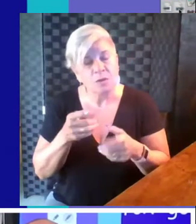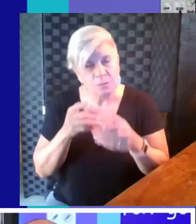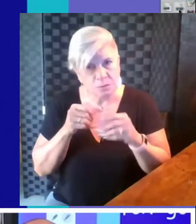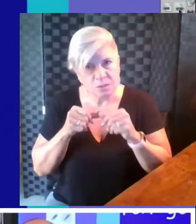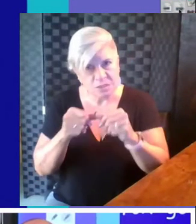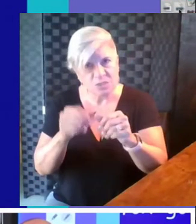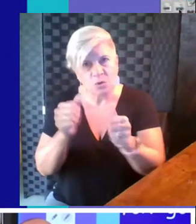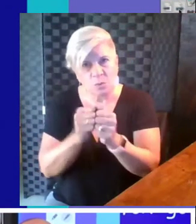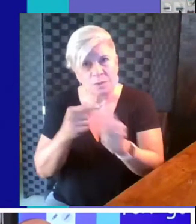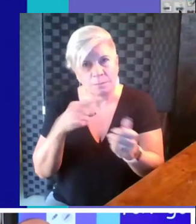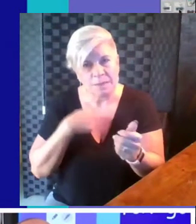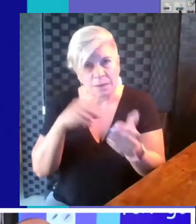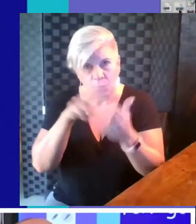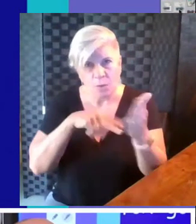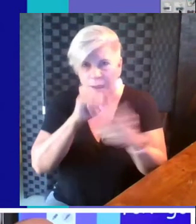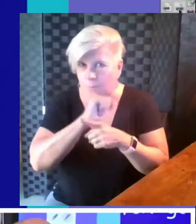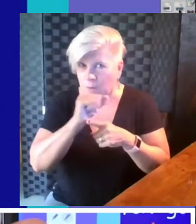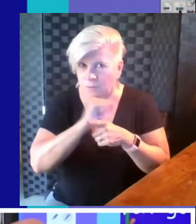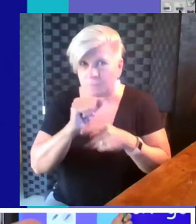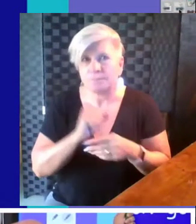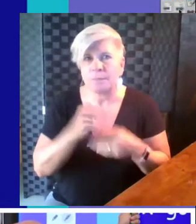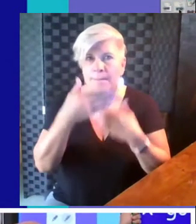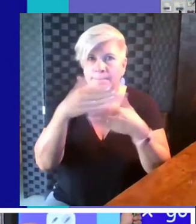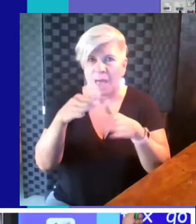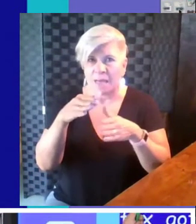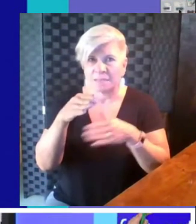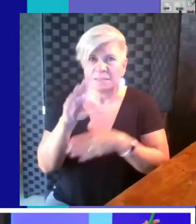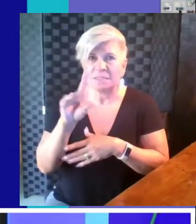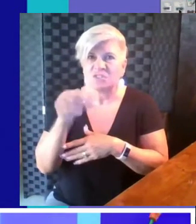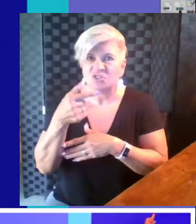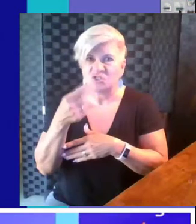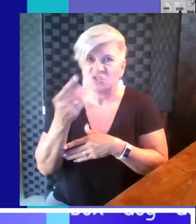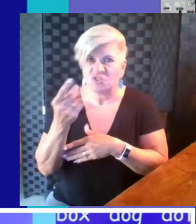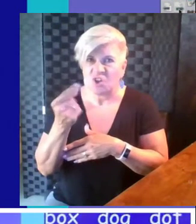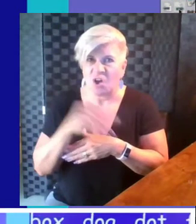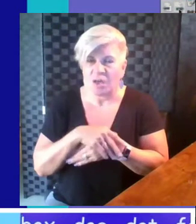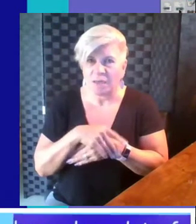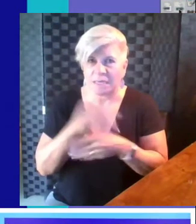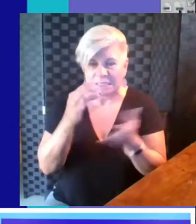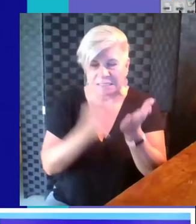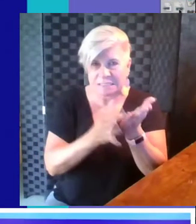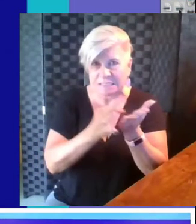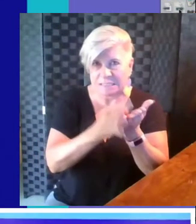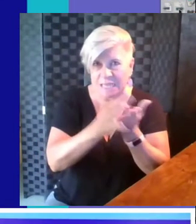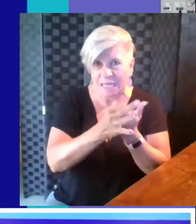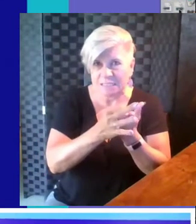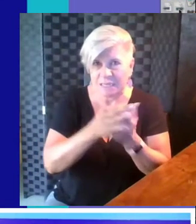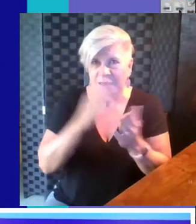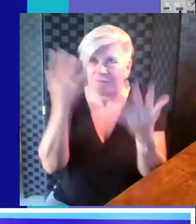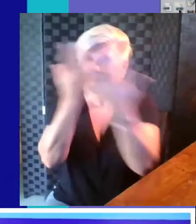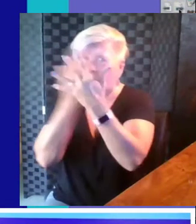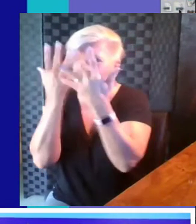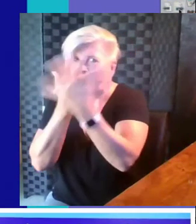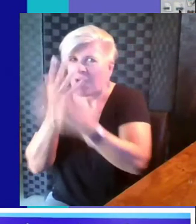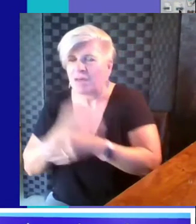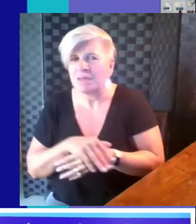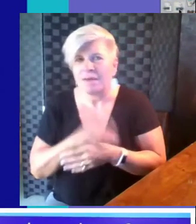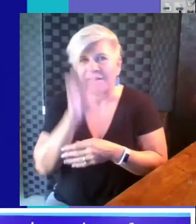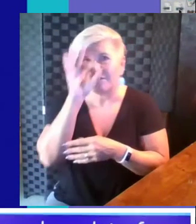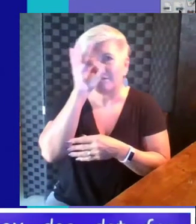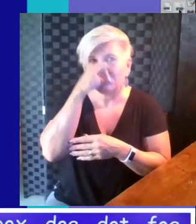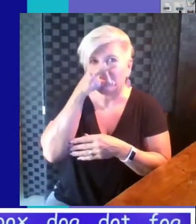that's okay. We're going to keep practicing, okay? Box, dog, dot,